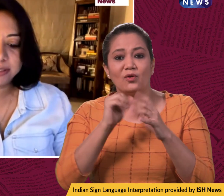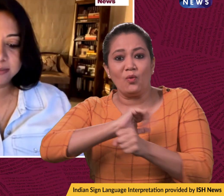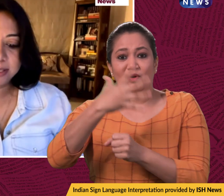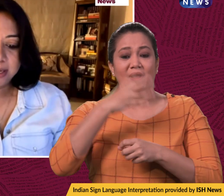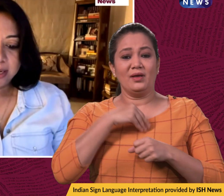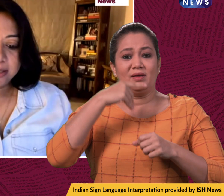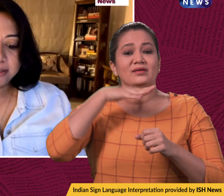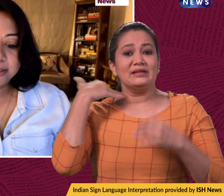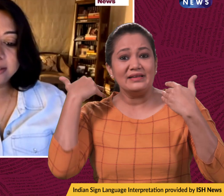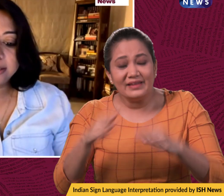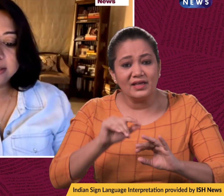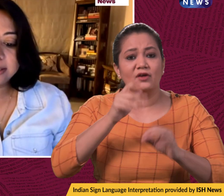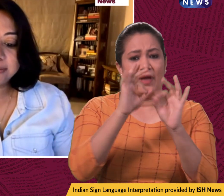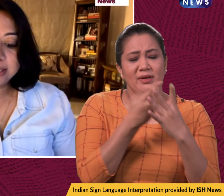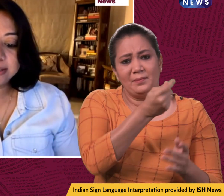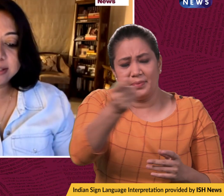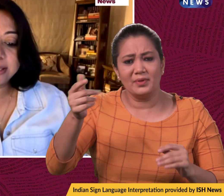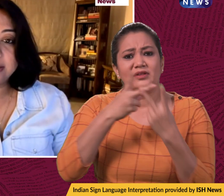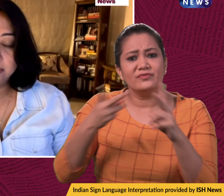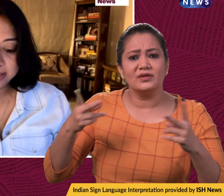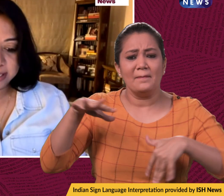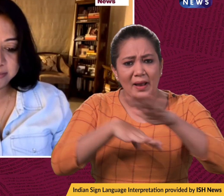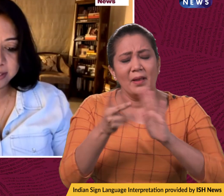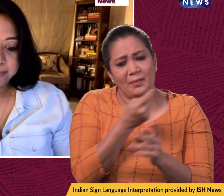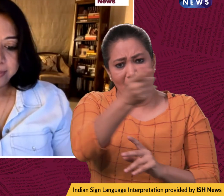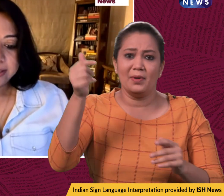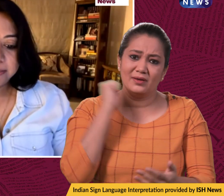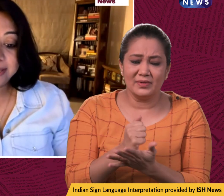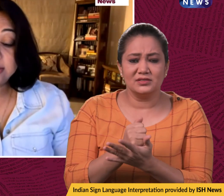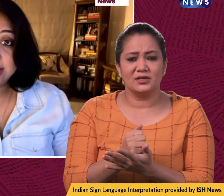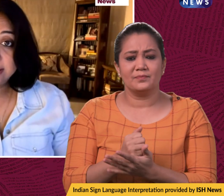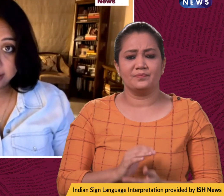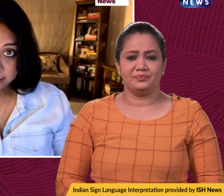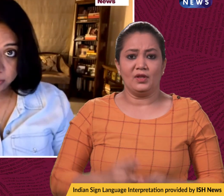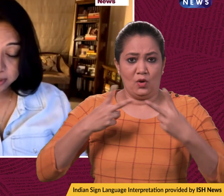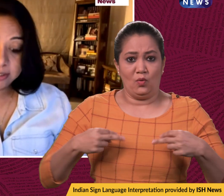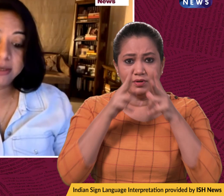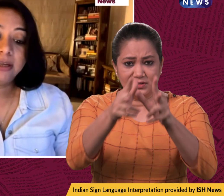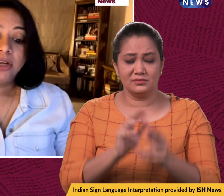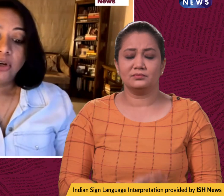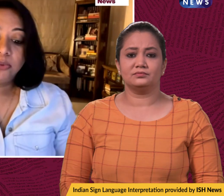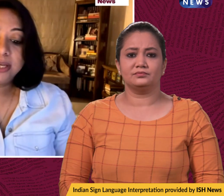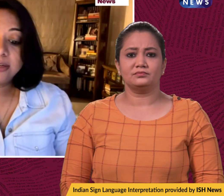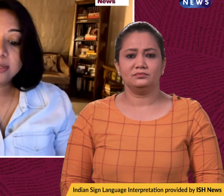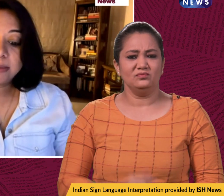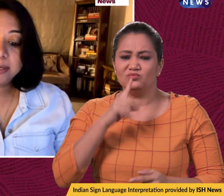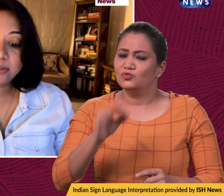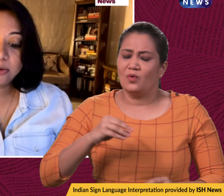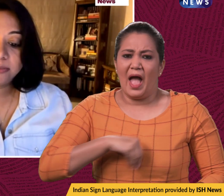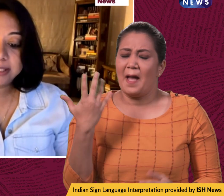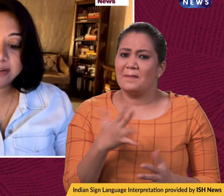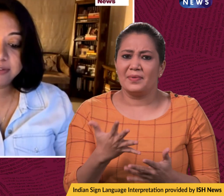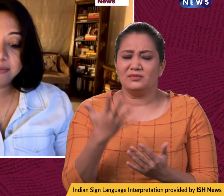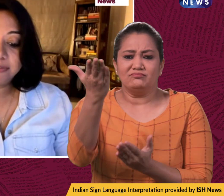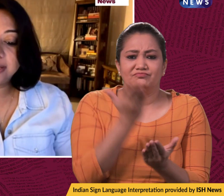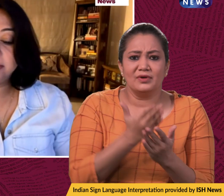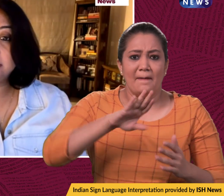COVID victims under the several centre and state government schemes. The bench said, and I am quoting here, We are not happy at